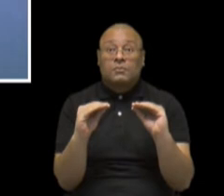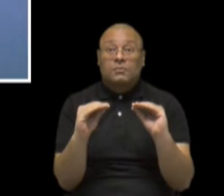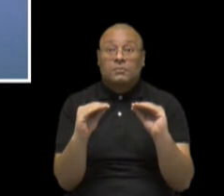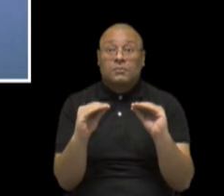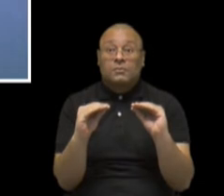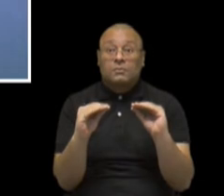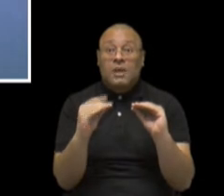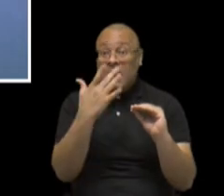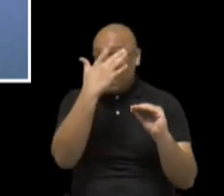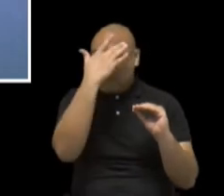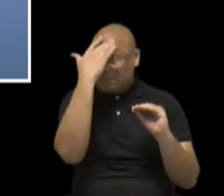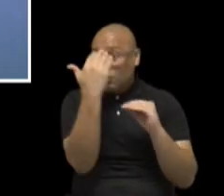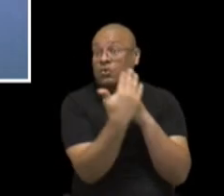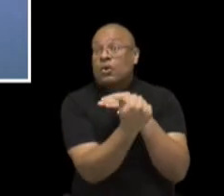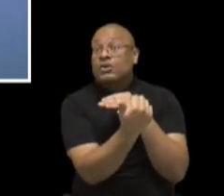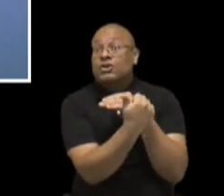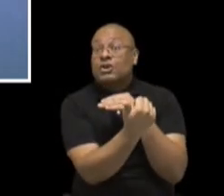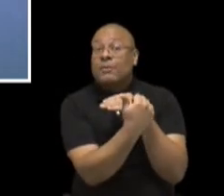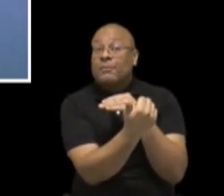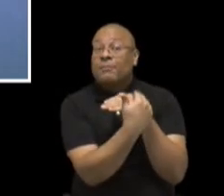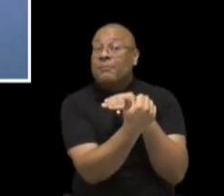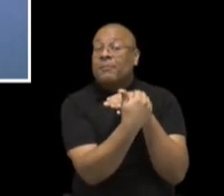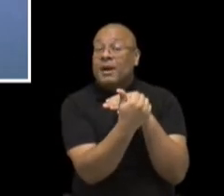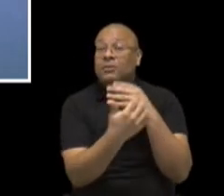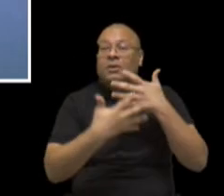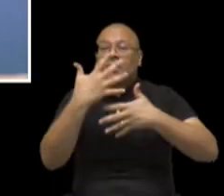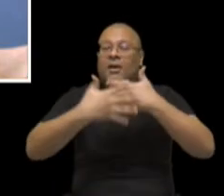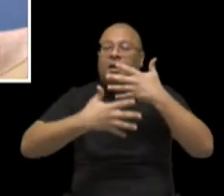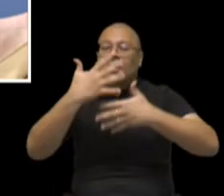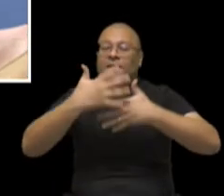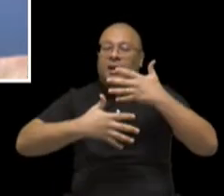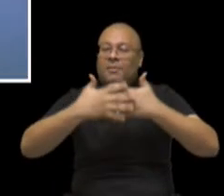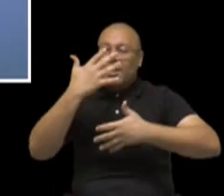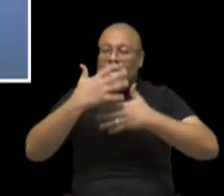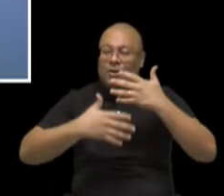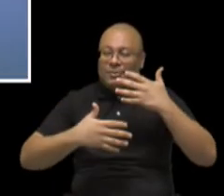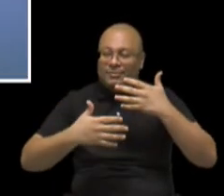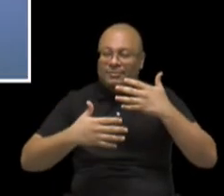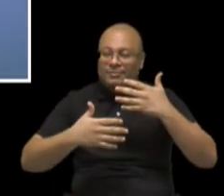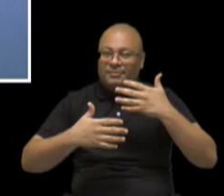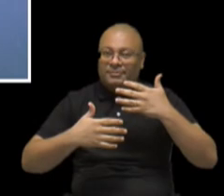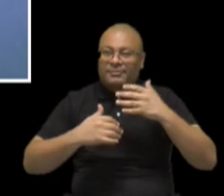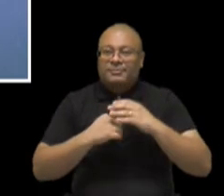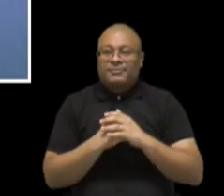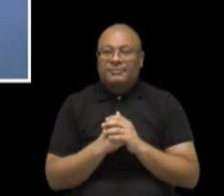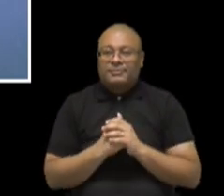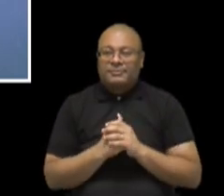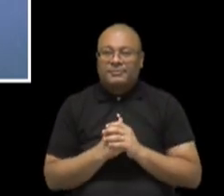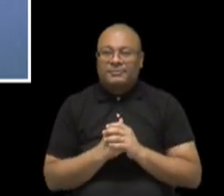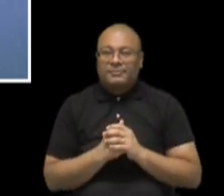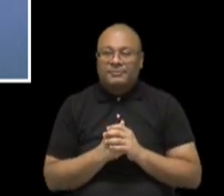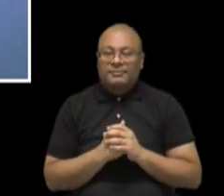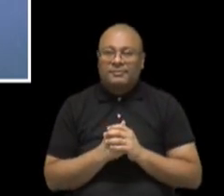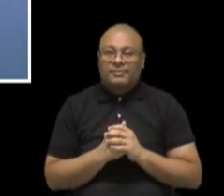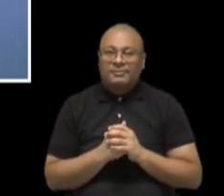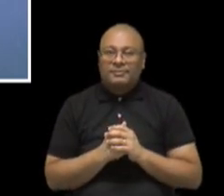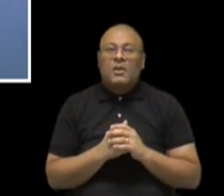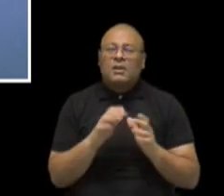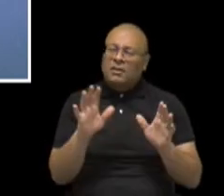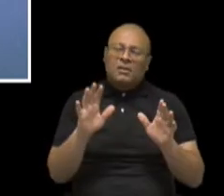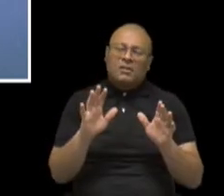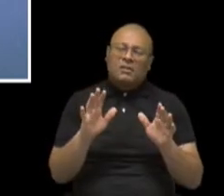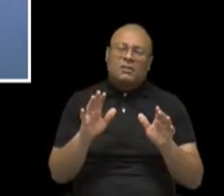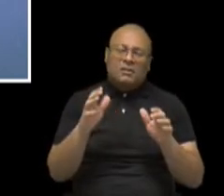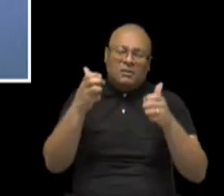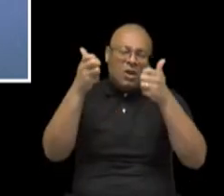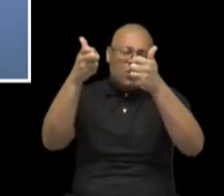on airplane mode. We're still here. We're waiting for you. Be there first. I'll just explain